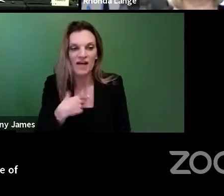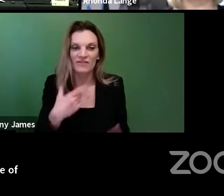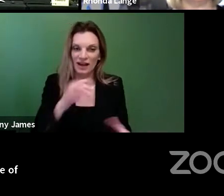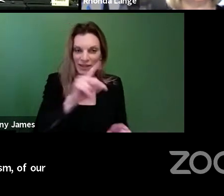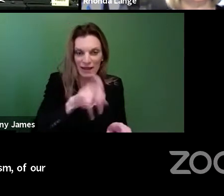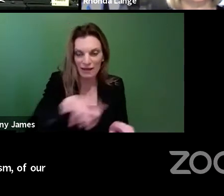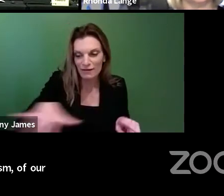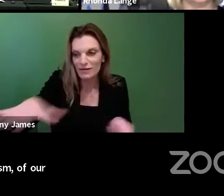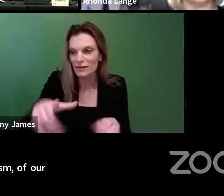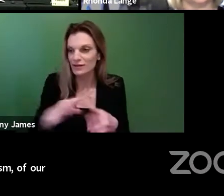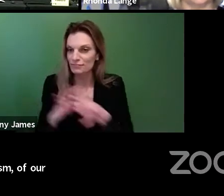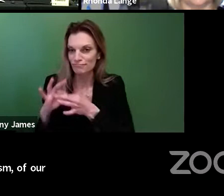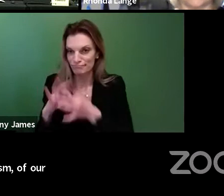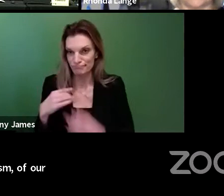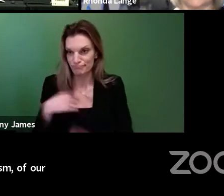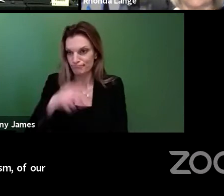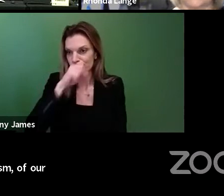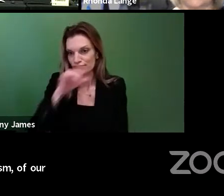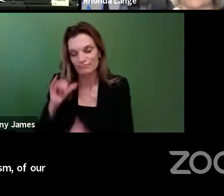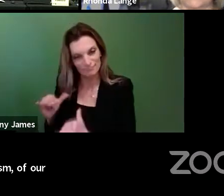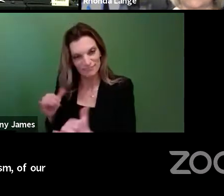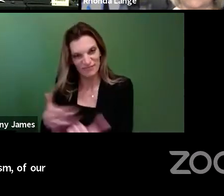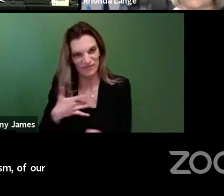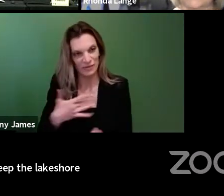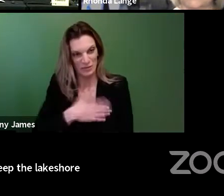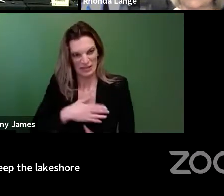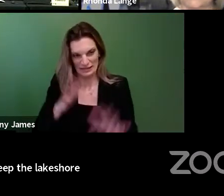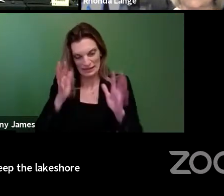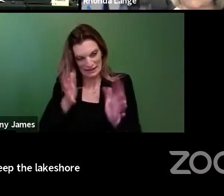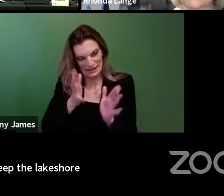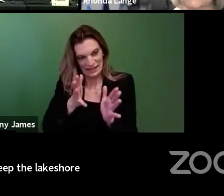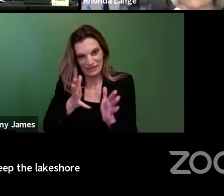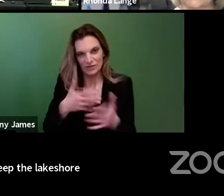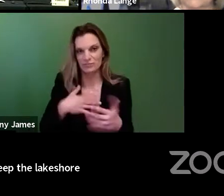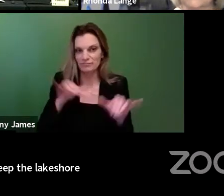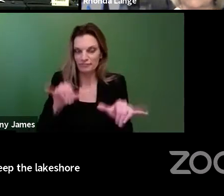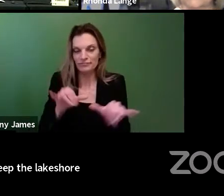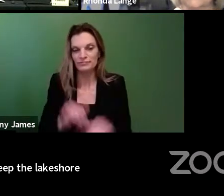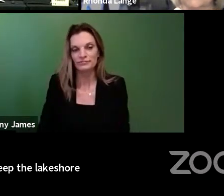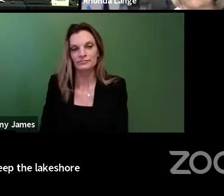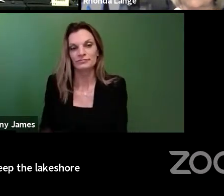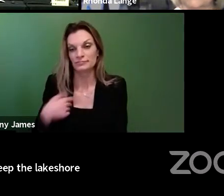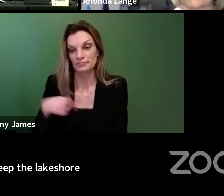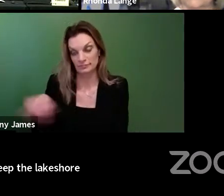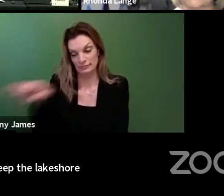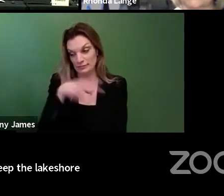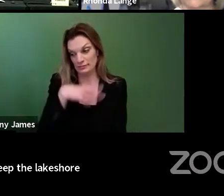Please try to keep the lakeshore together as much as you possibly can. And